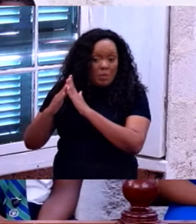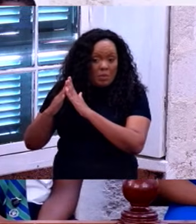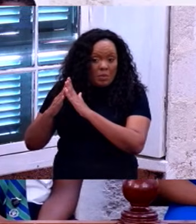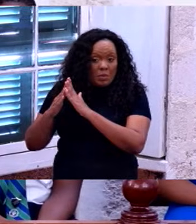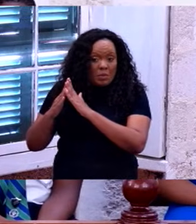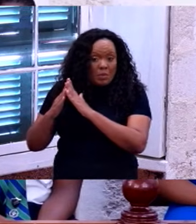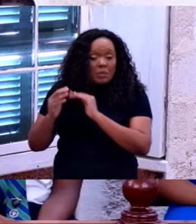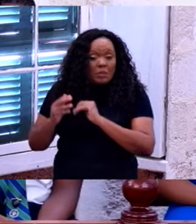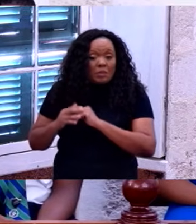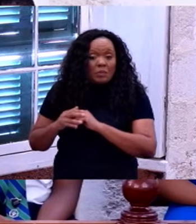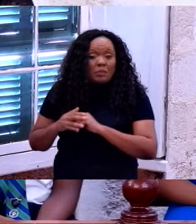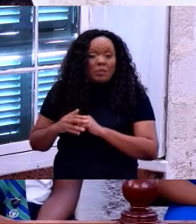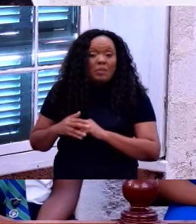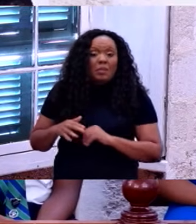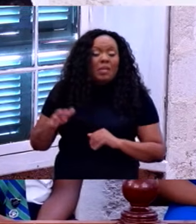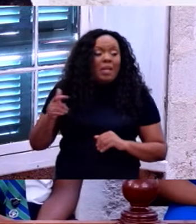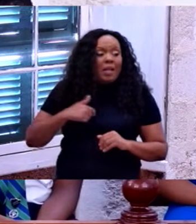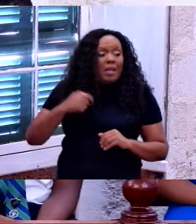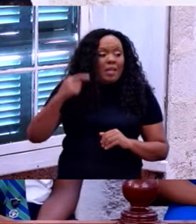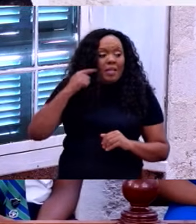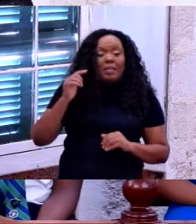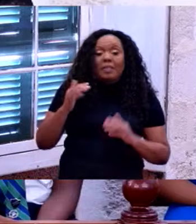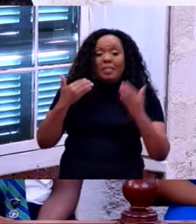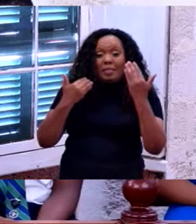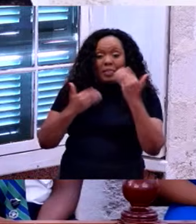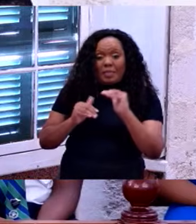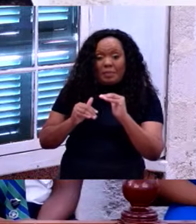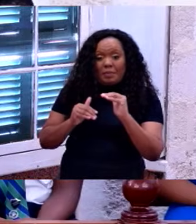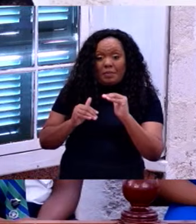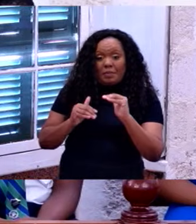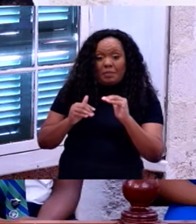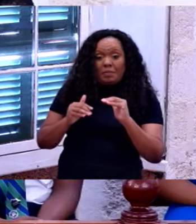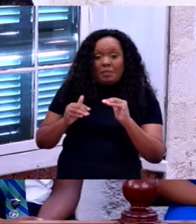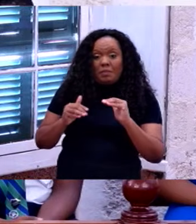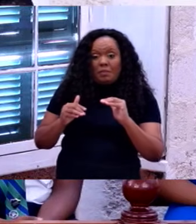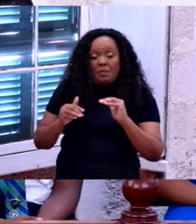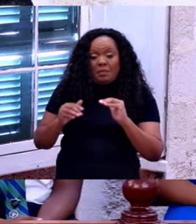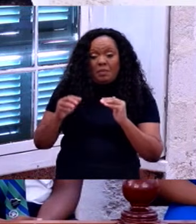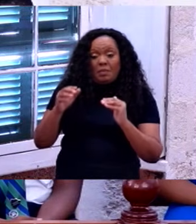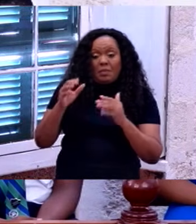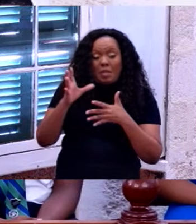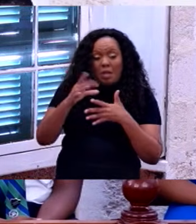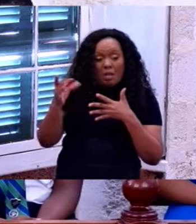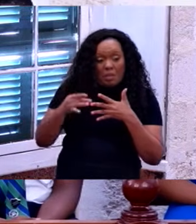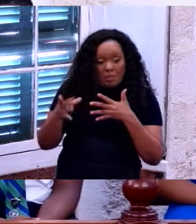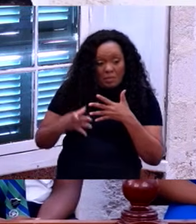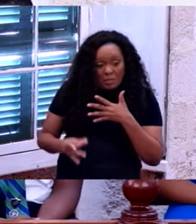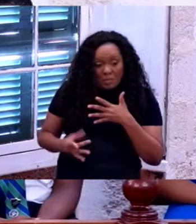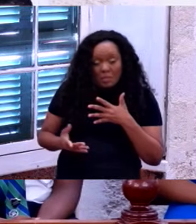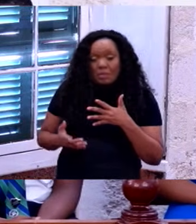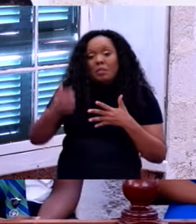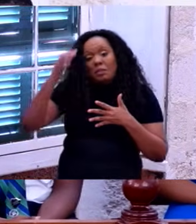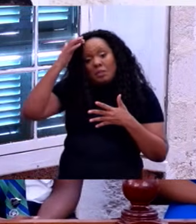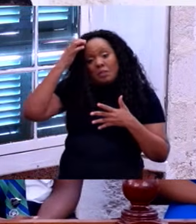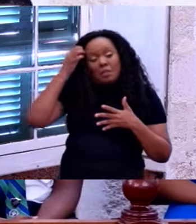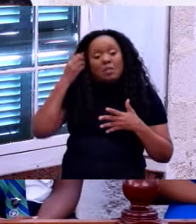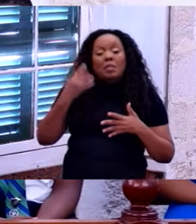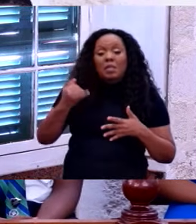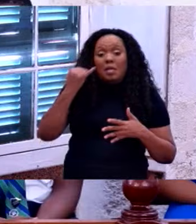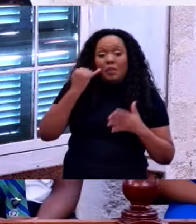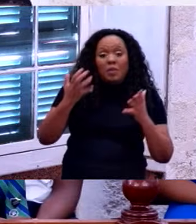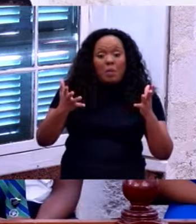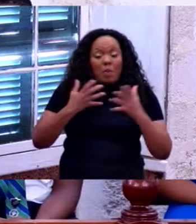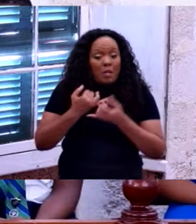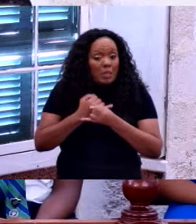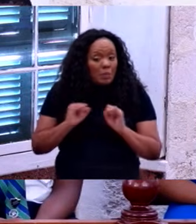think that that limits the options which the government is creating in seeking to create this independent post, because it may